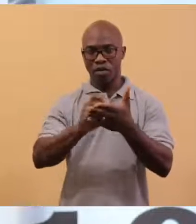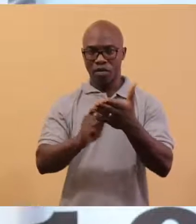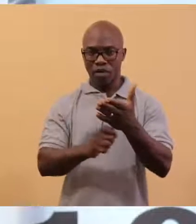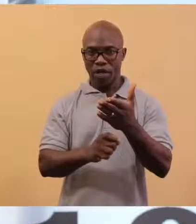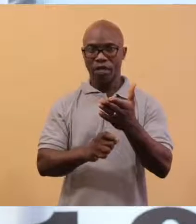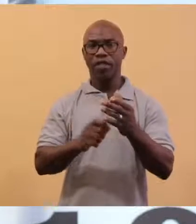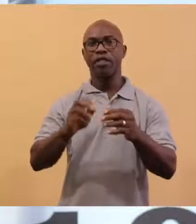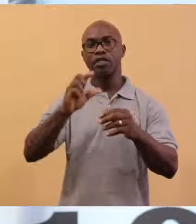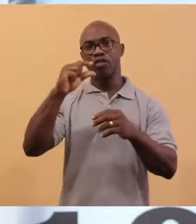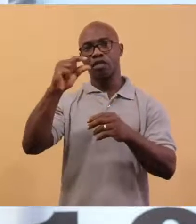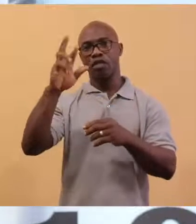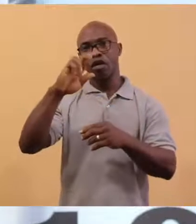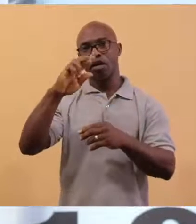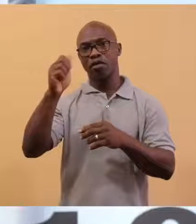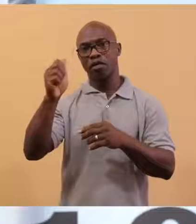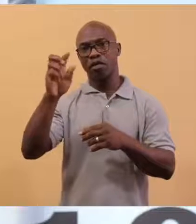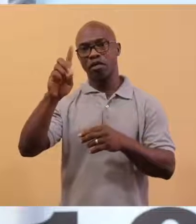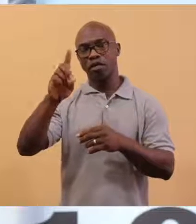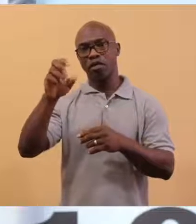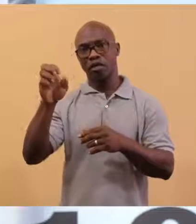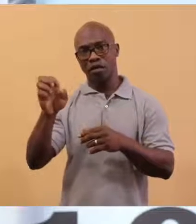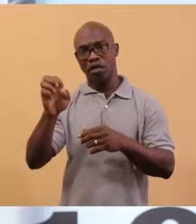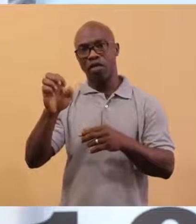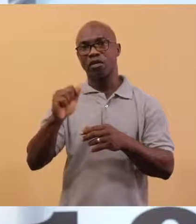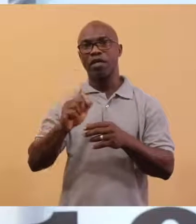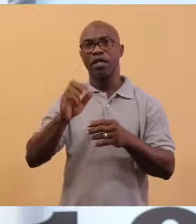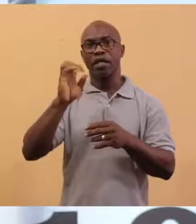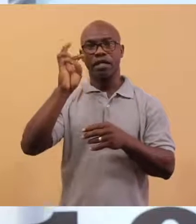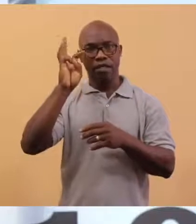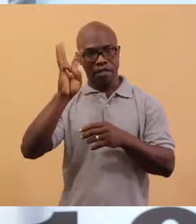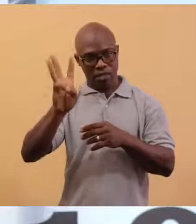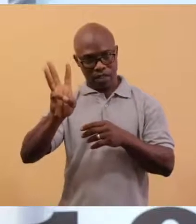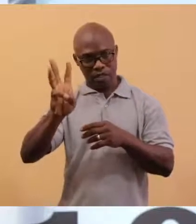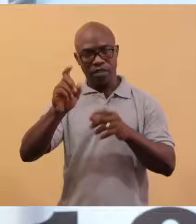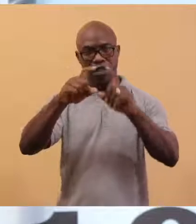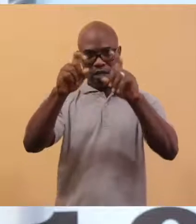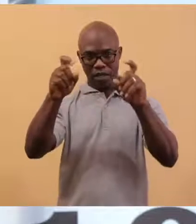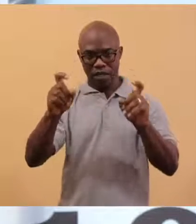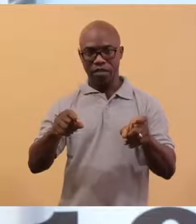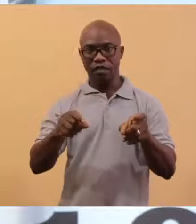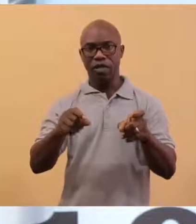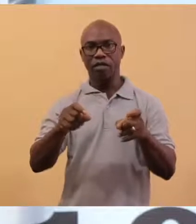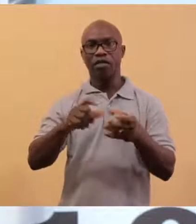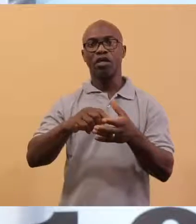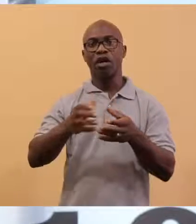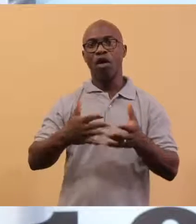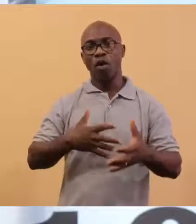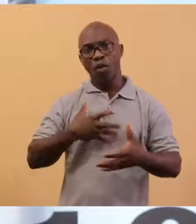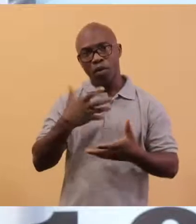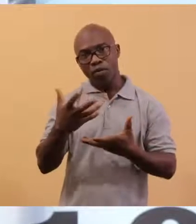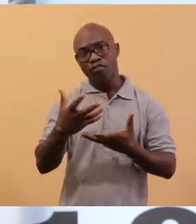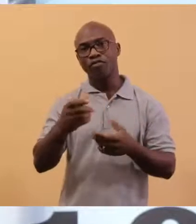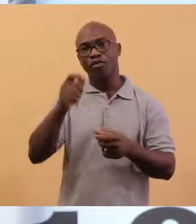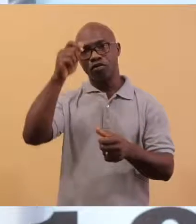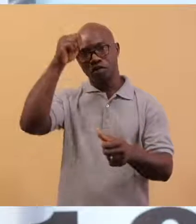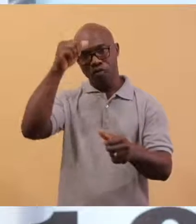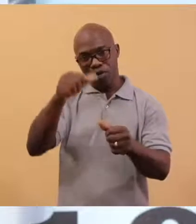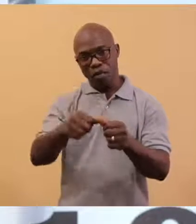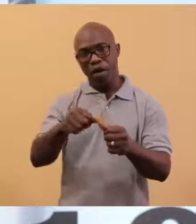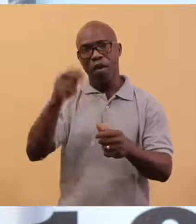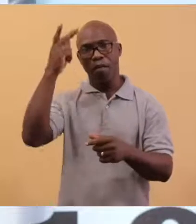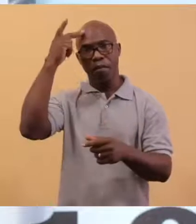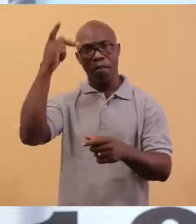Assessment Exam. I wish to remind parents, guardians, teachers, and students that